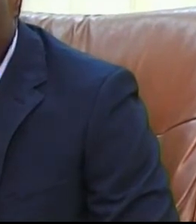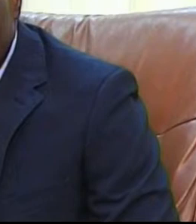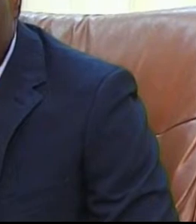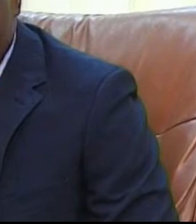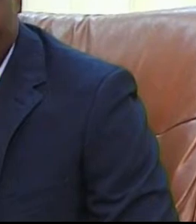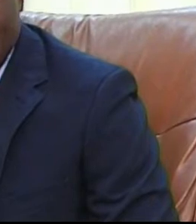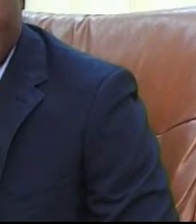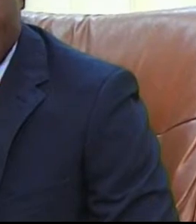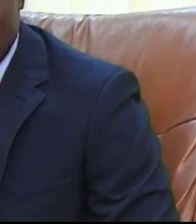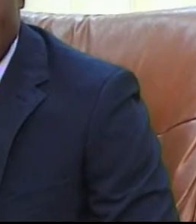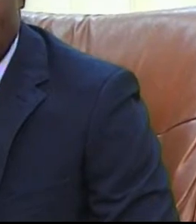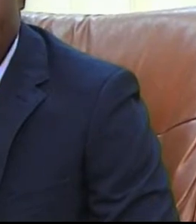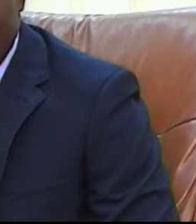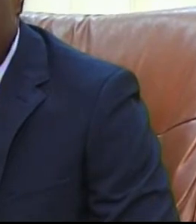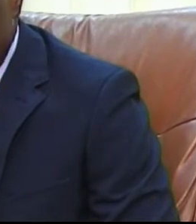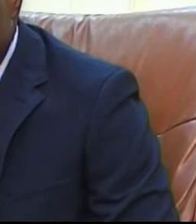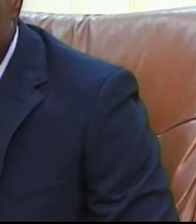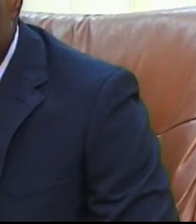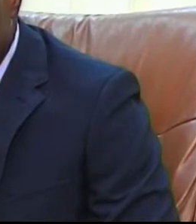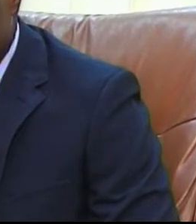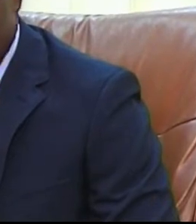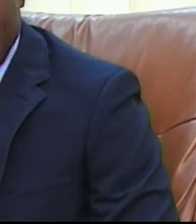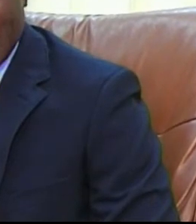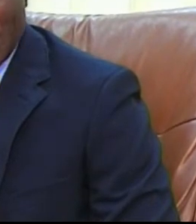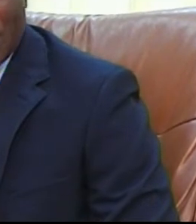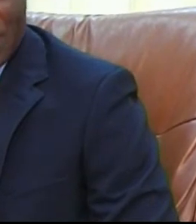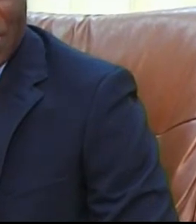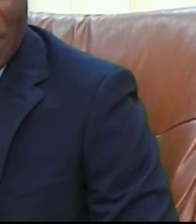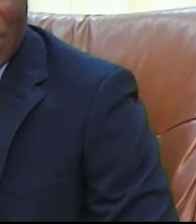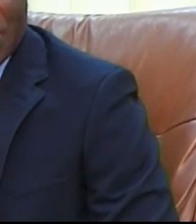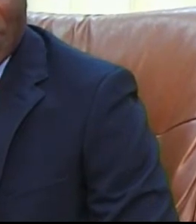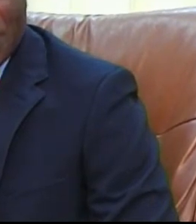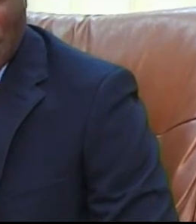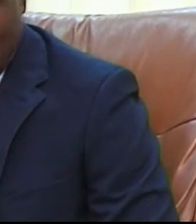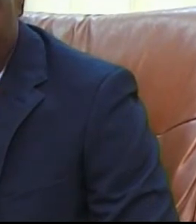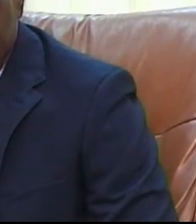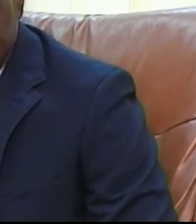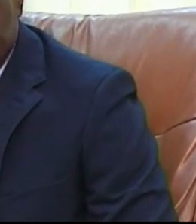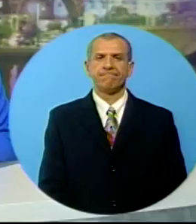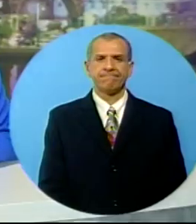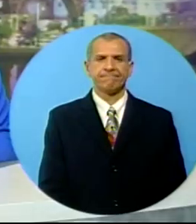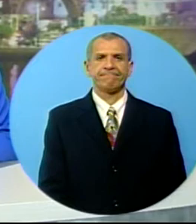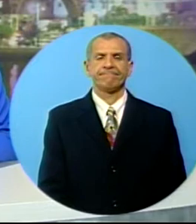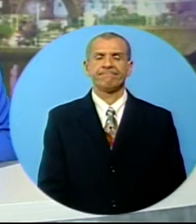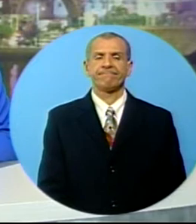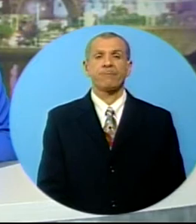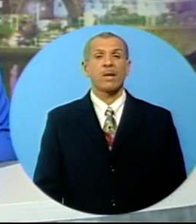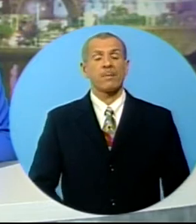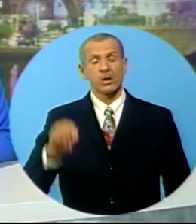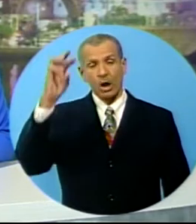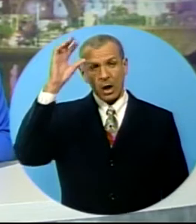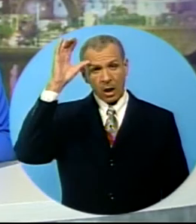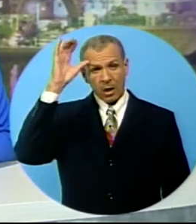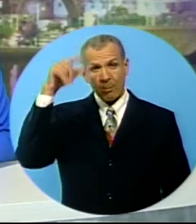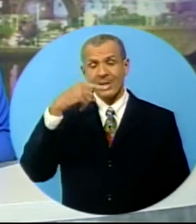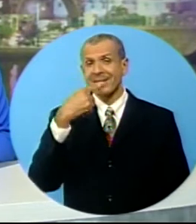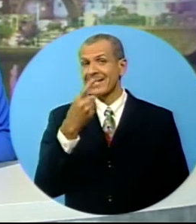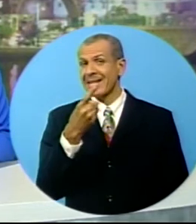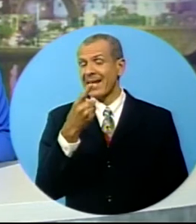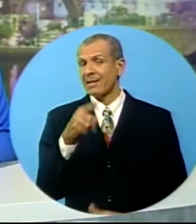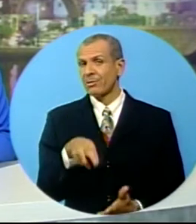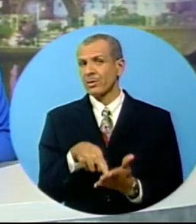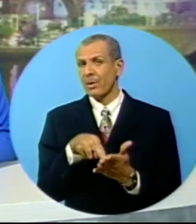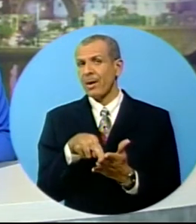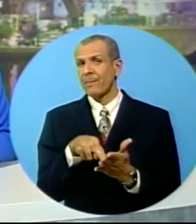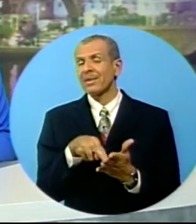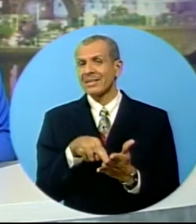have total loans of up to $6 million Barbados dollars guaranteed under the program. Mr. Collamore says the demand for the